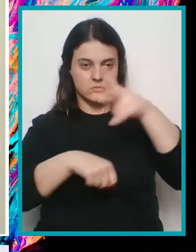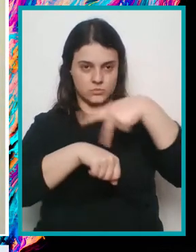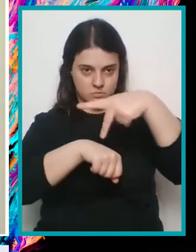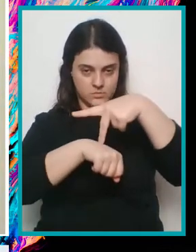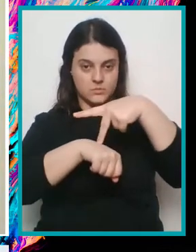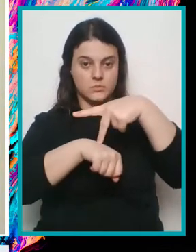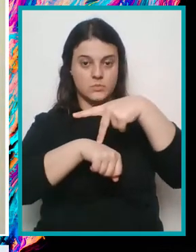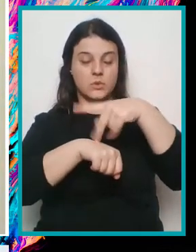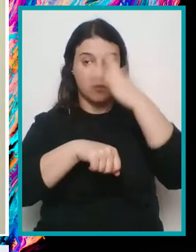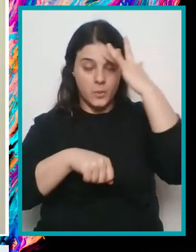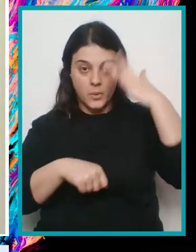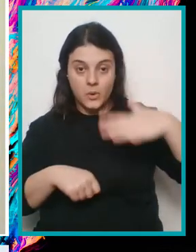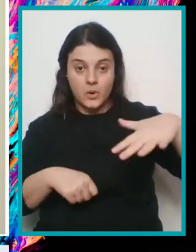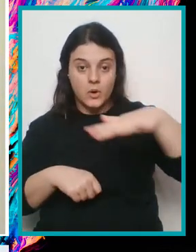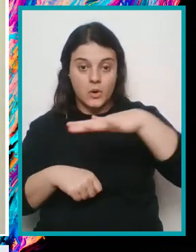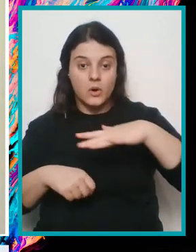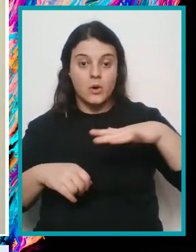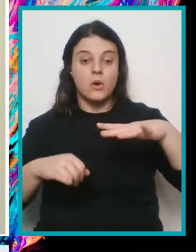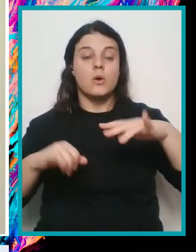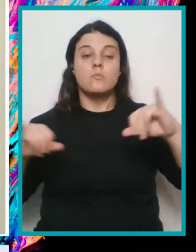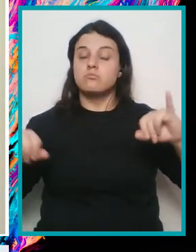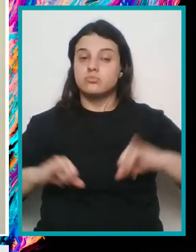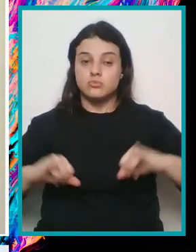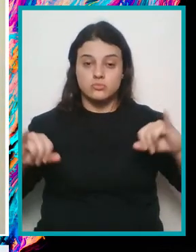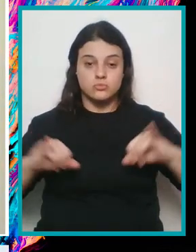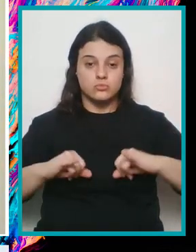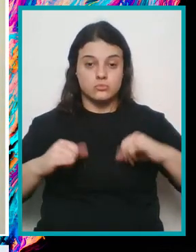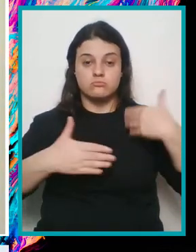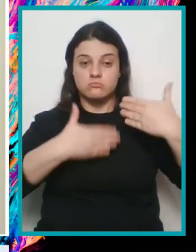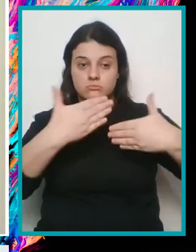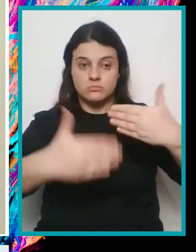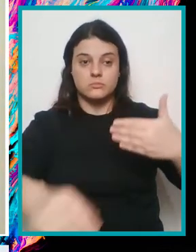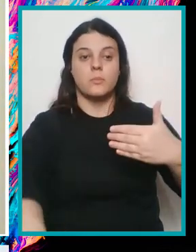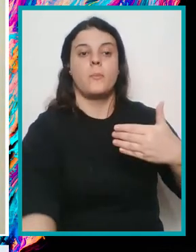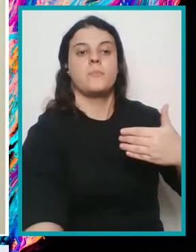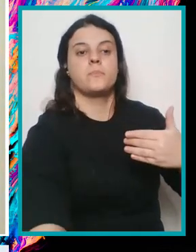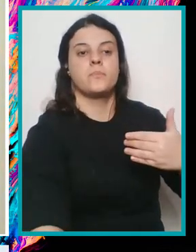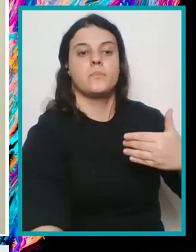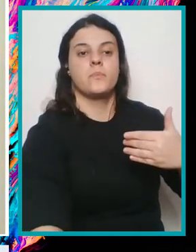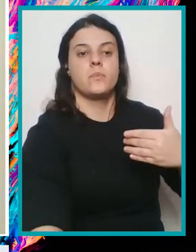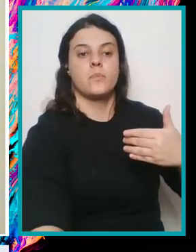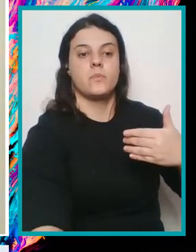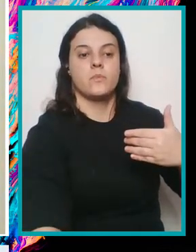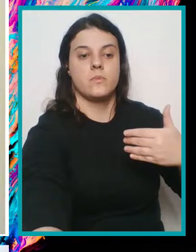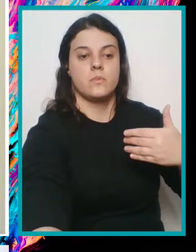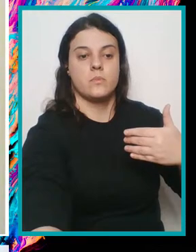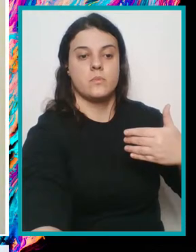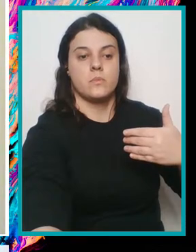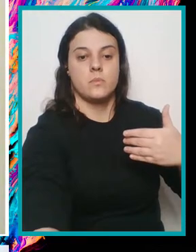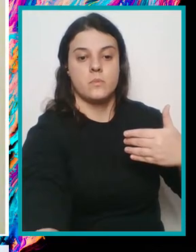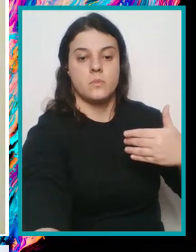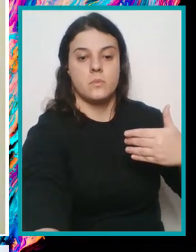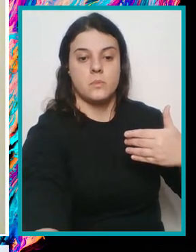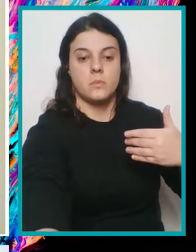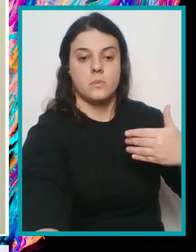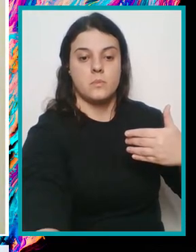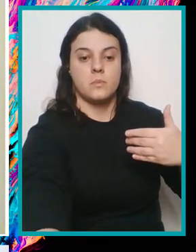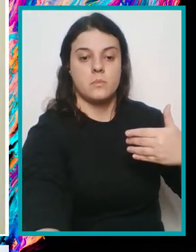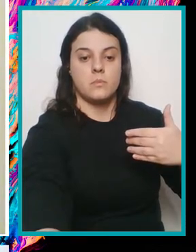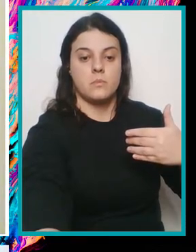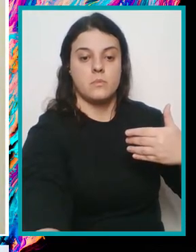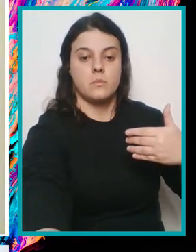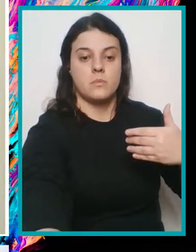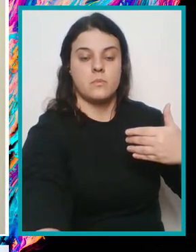the people have suffered with extreme long dry spells. And when you go to the eastern part of the